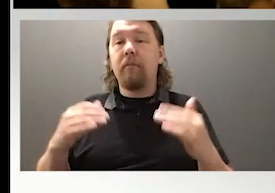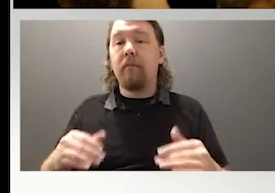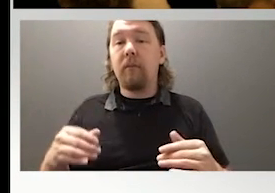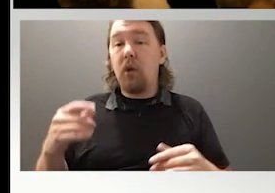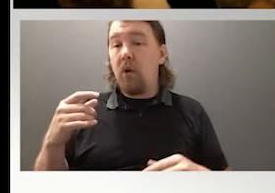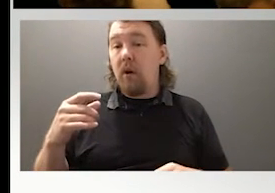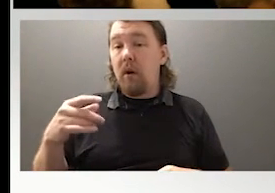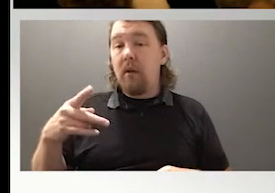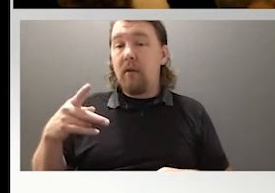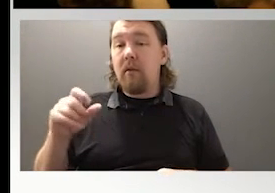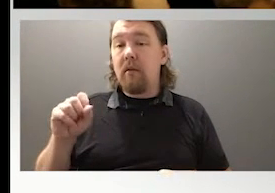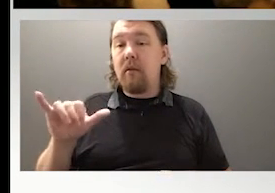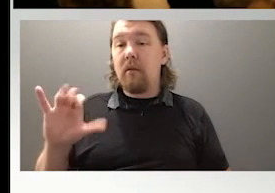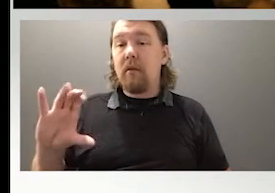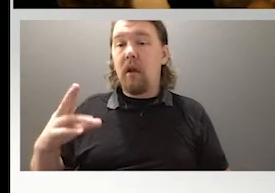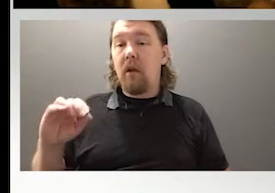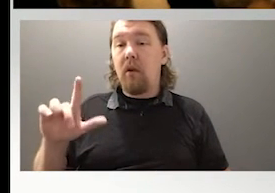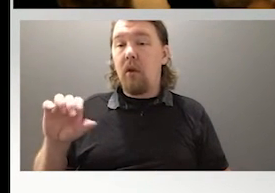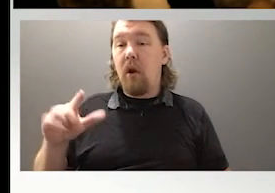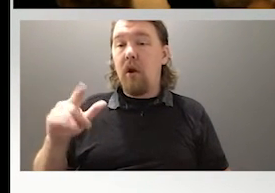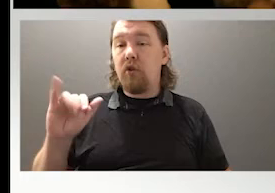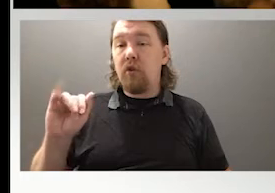evaluations.